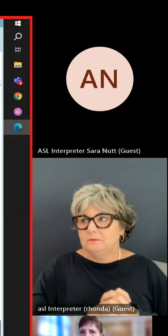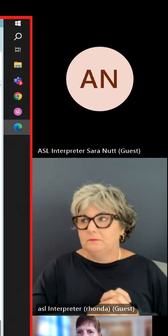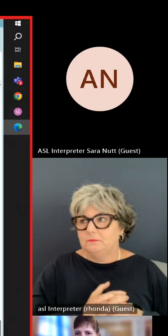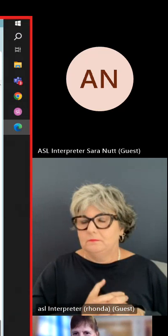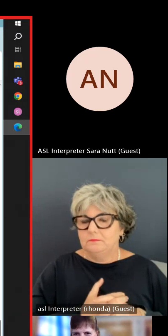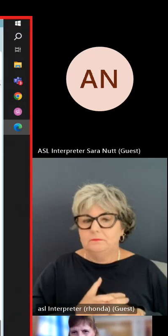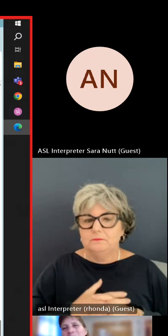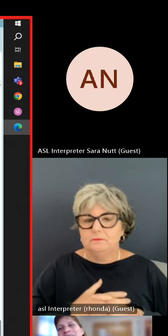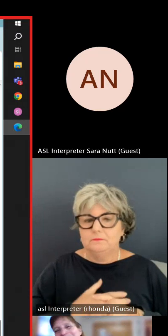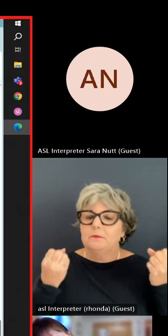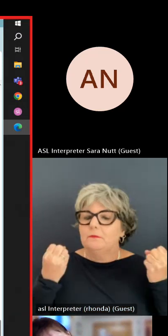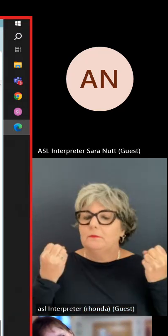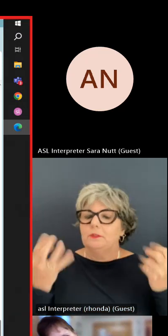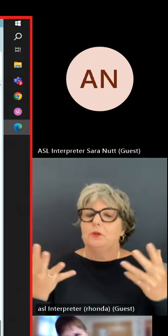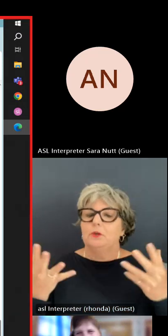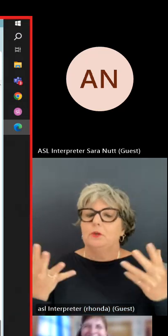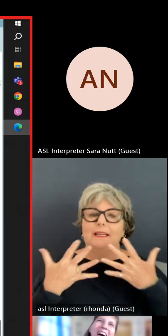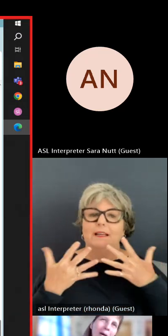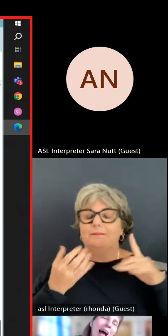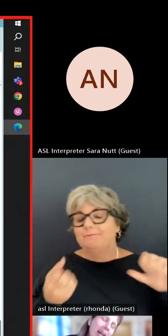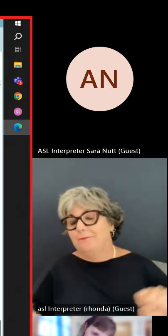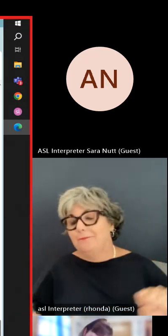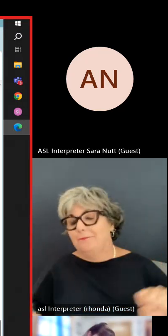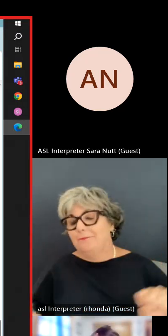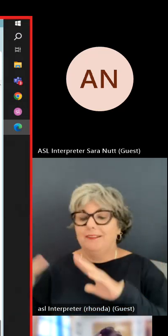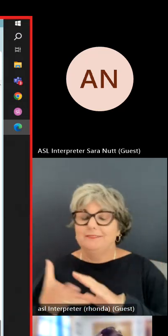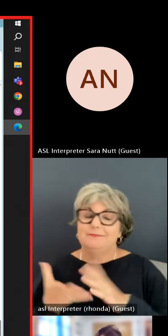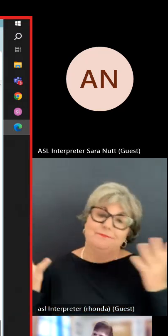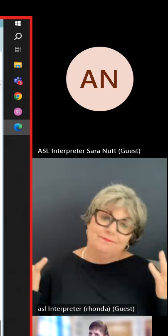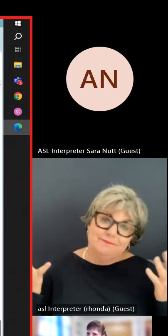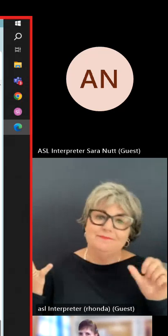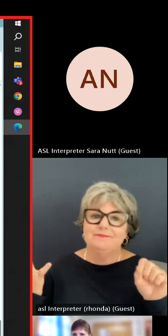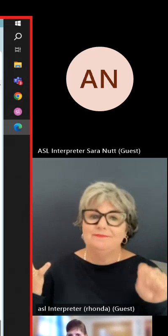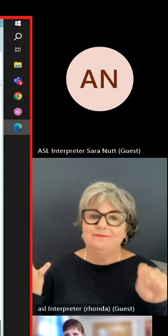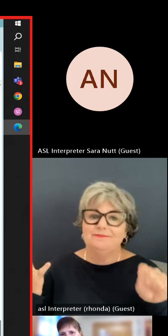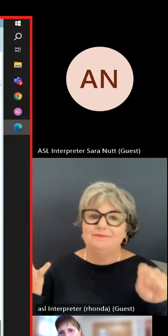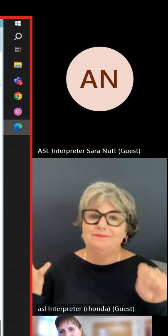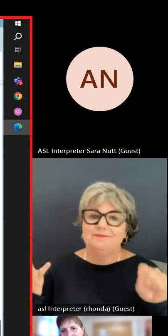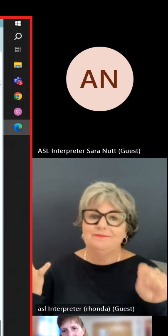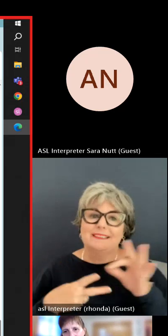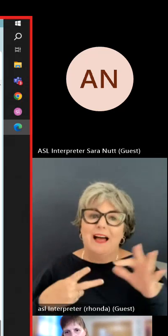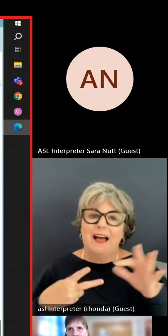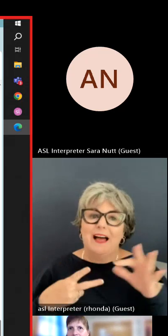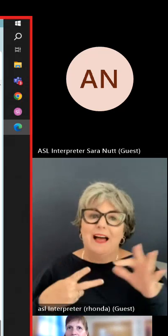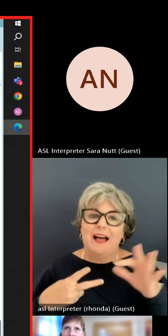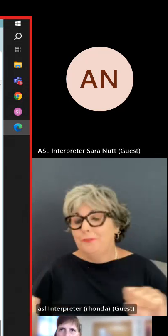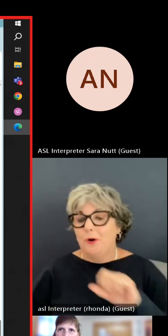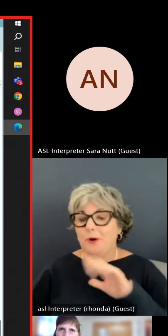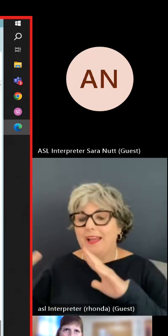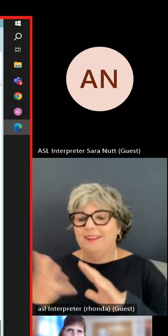Too many colors to throw it out. Well, yeah, that could be one option, right?